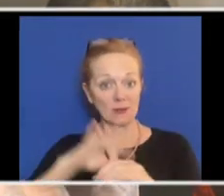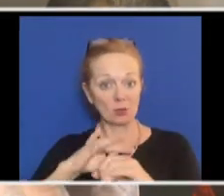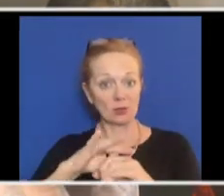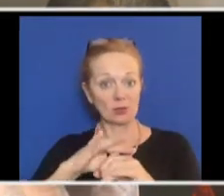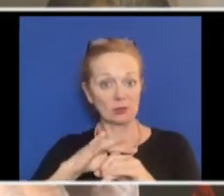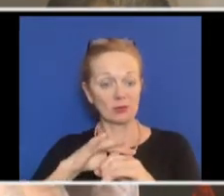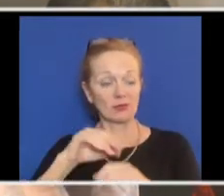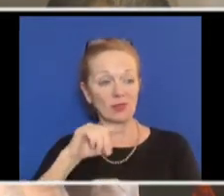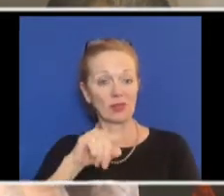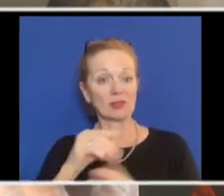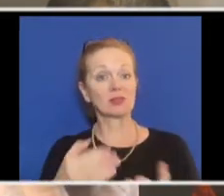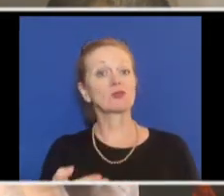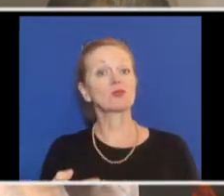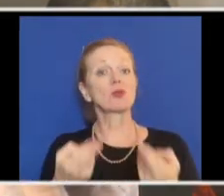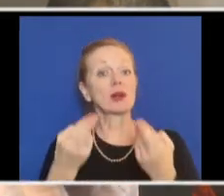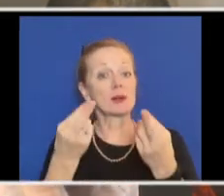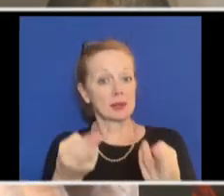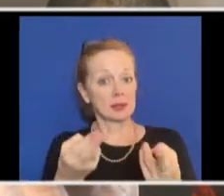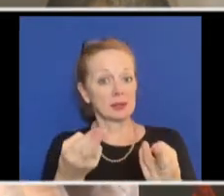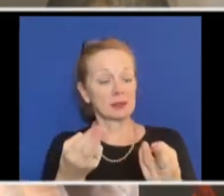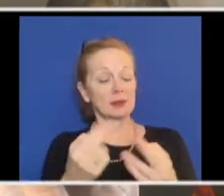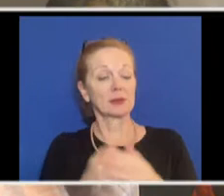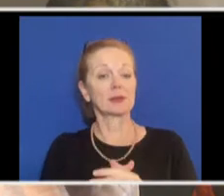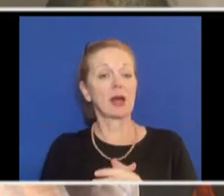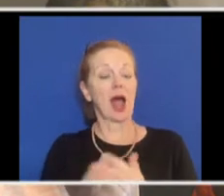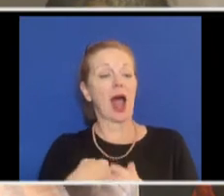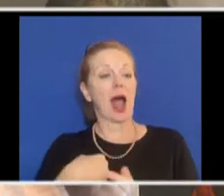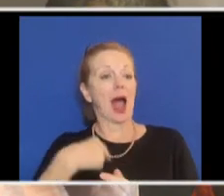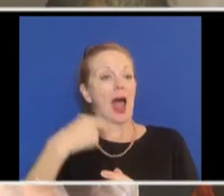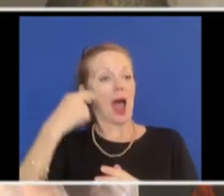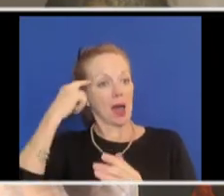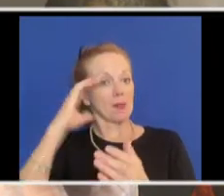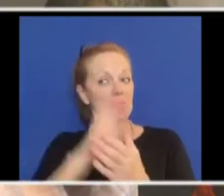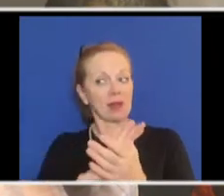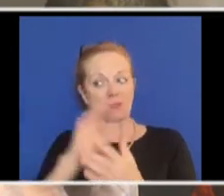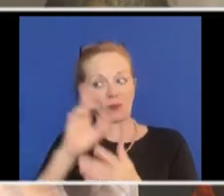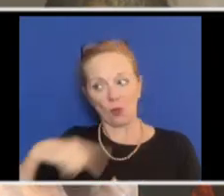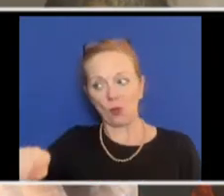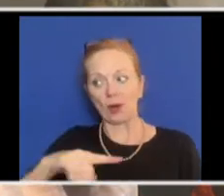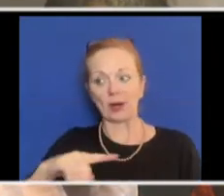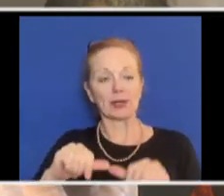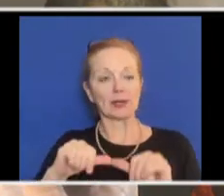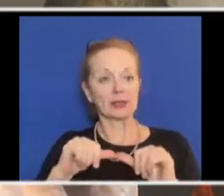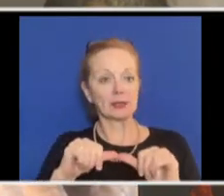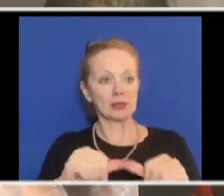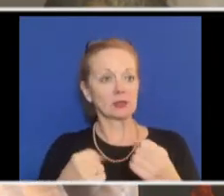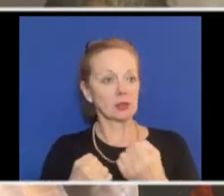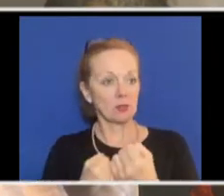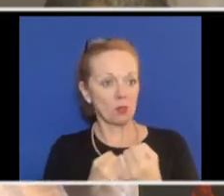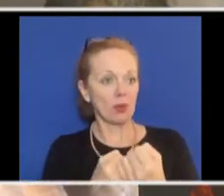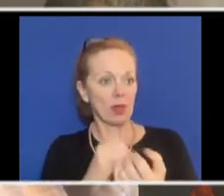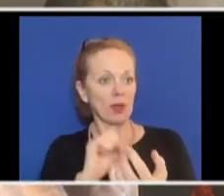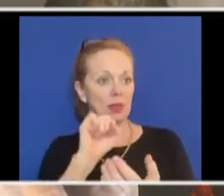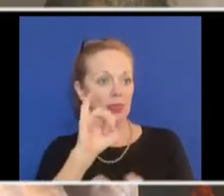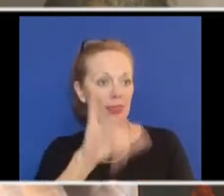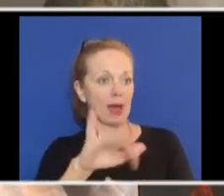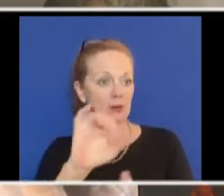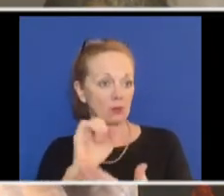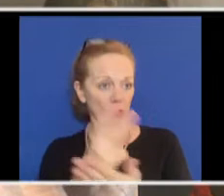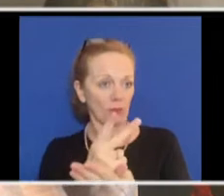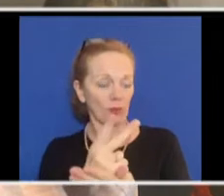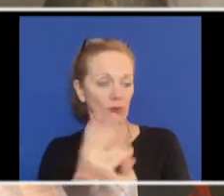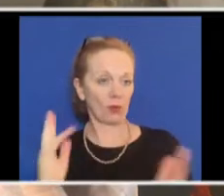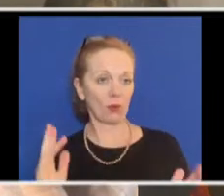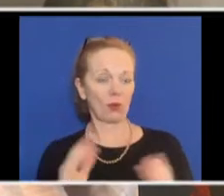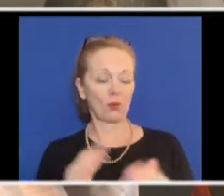to recommend it and I believe that we all continue to stand by that approval I'm getting mostly head